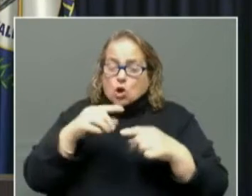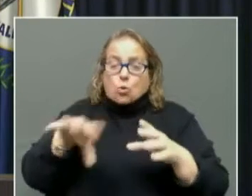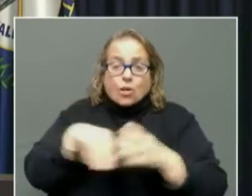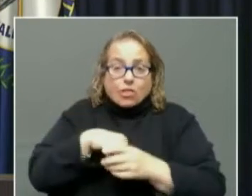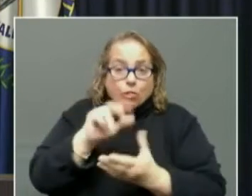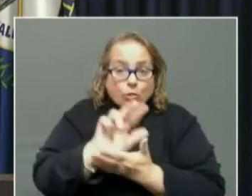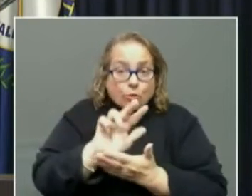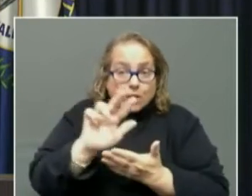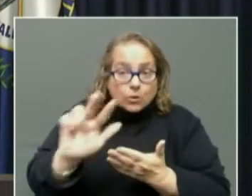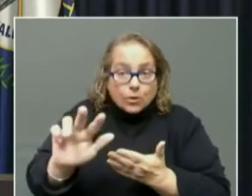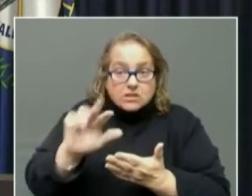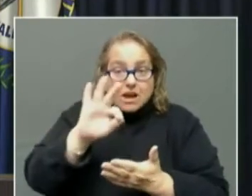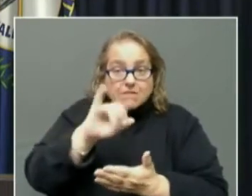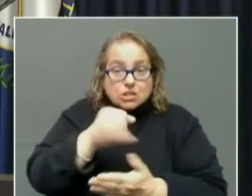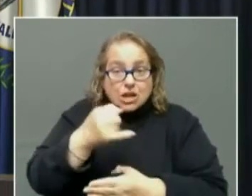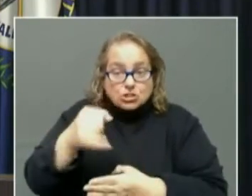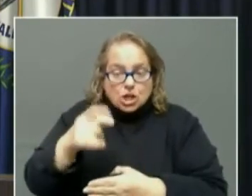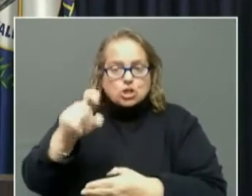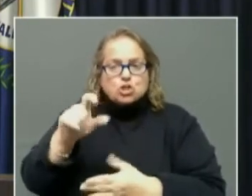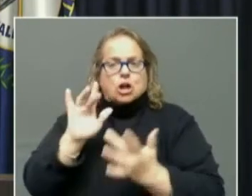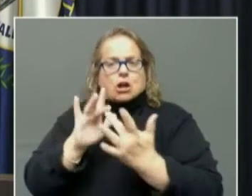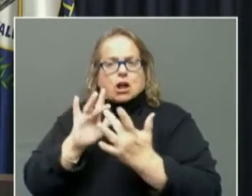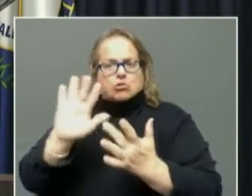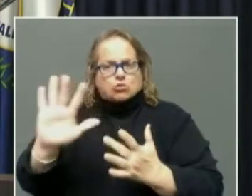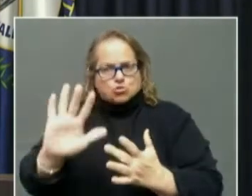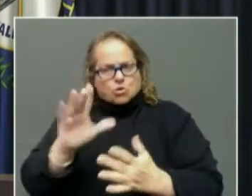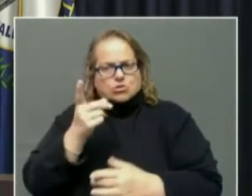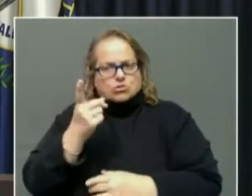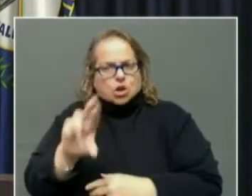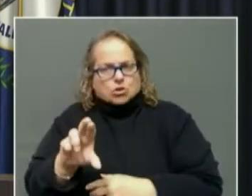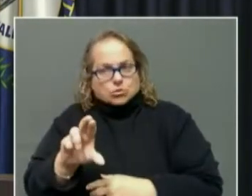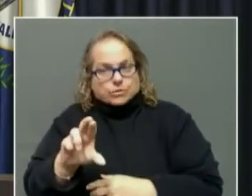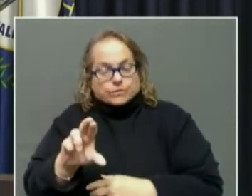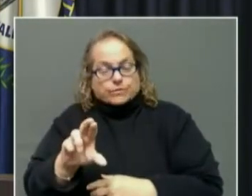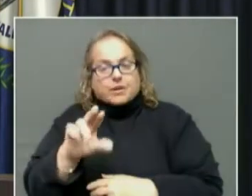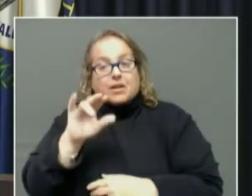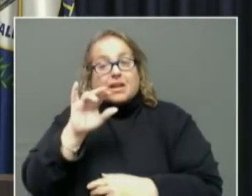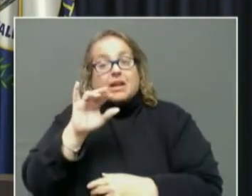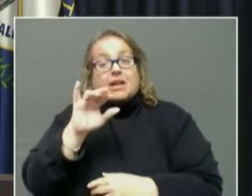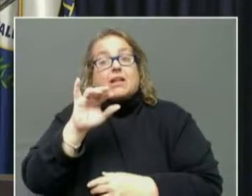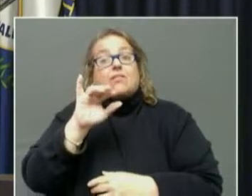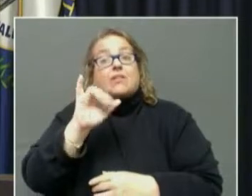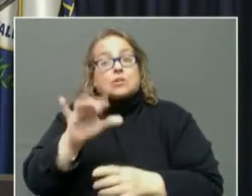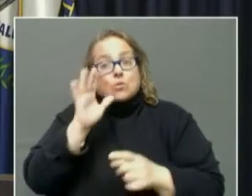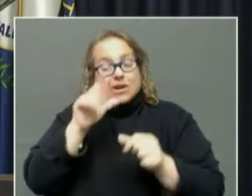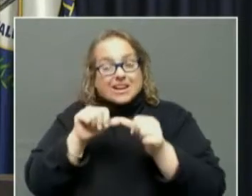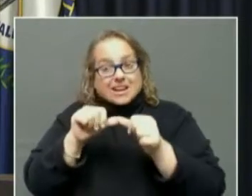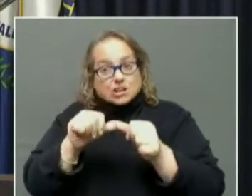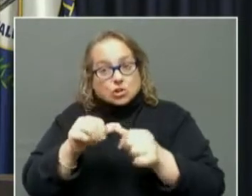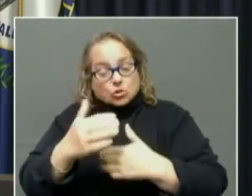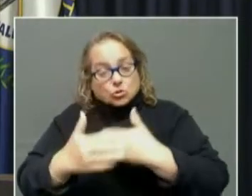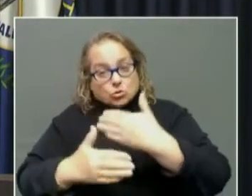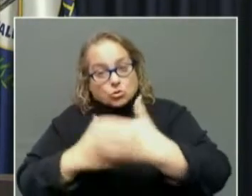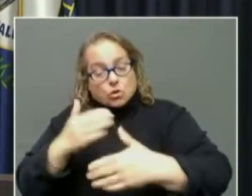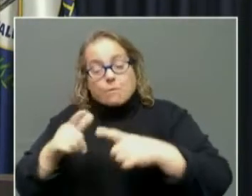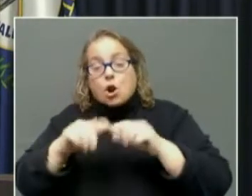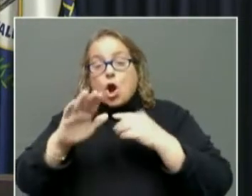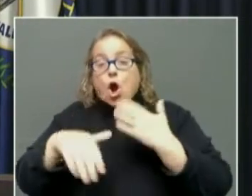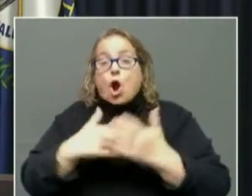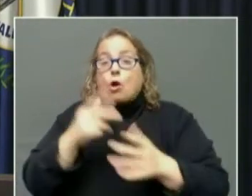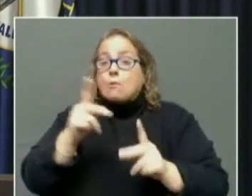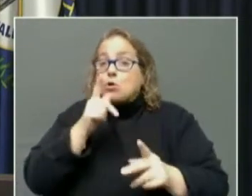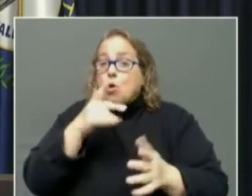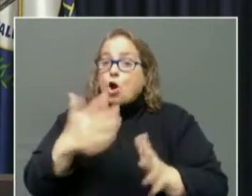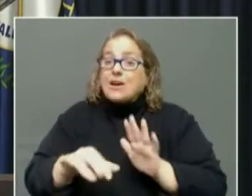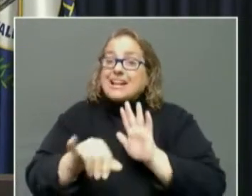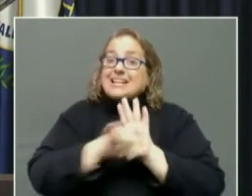their healthcare provider. It's important to note that this will continue to evolve, but all the individuals who have been identified so far have been